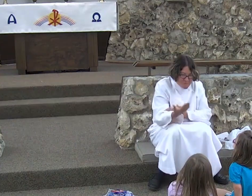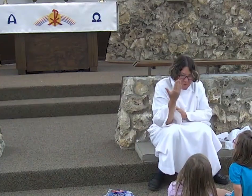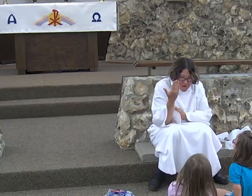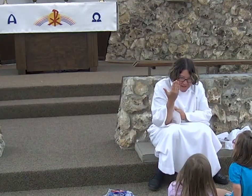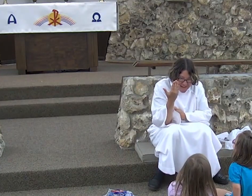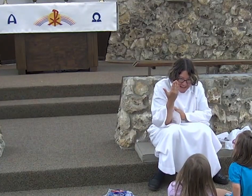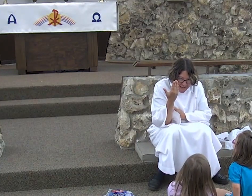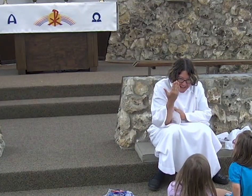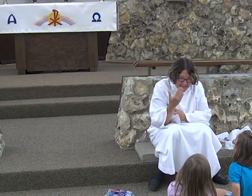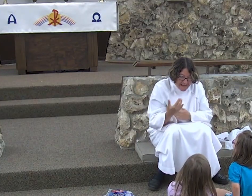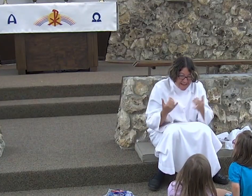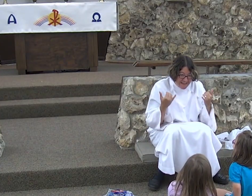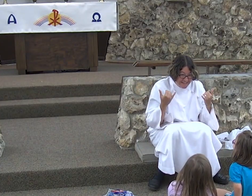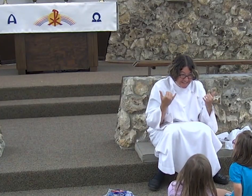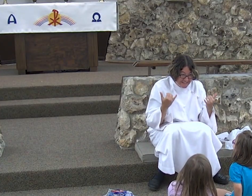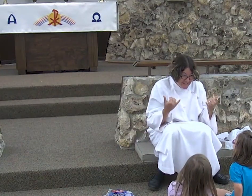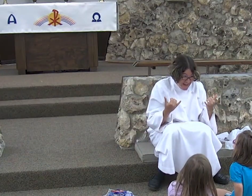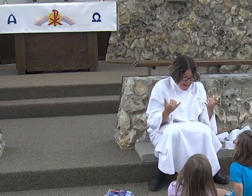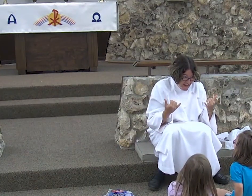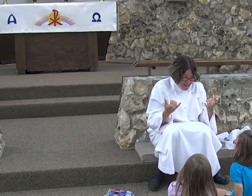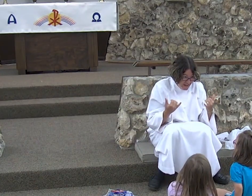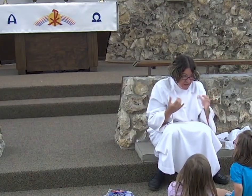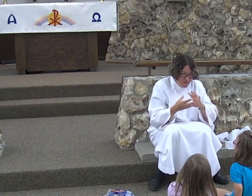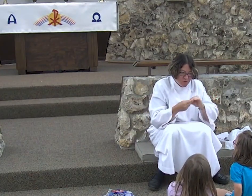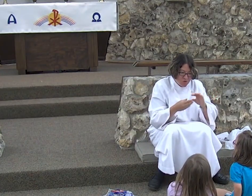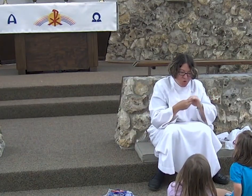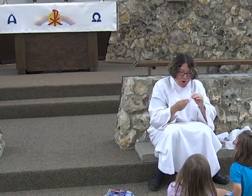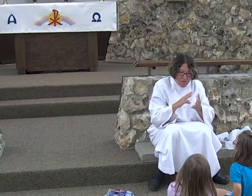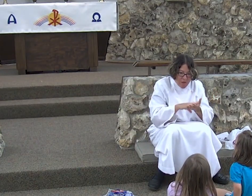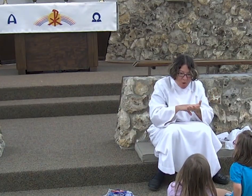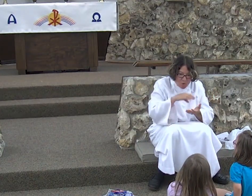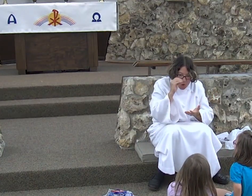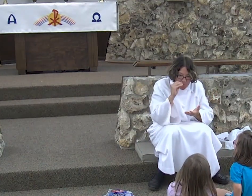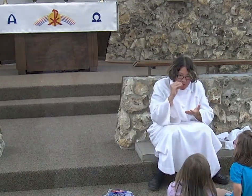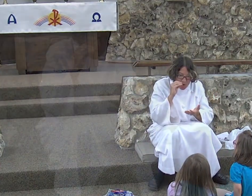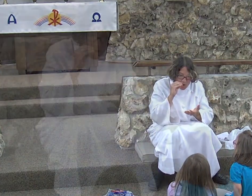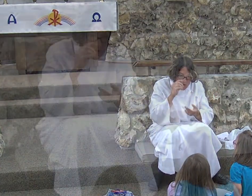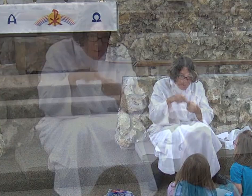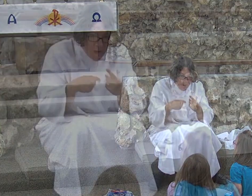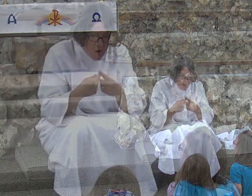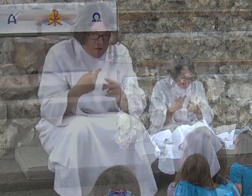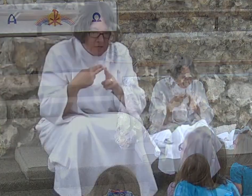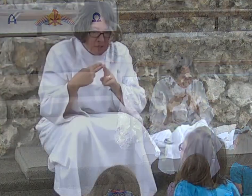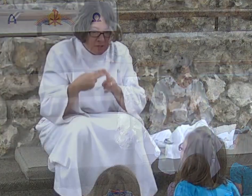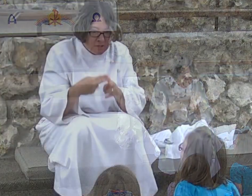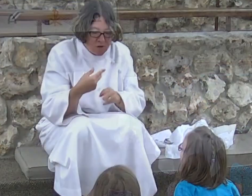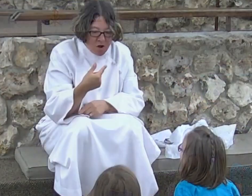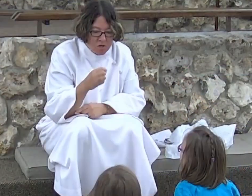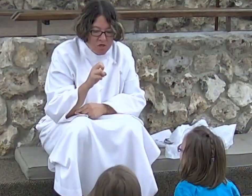Good morning. Today, the story that we will be learning